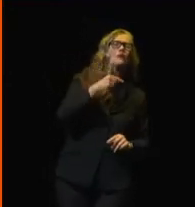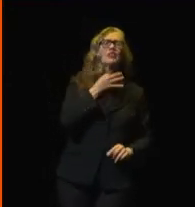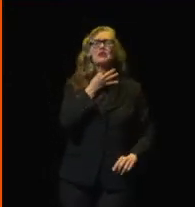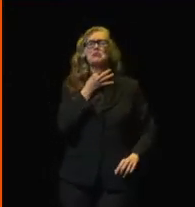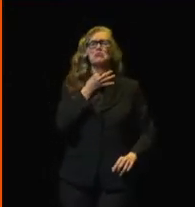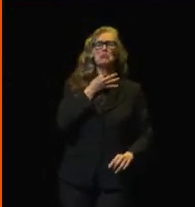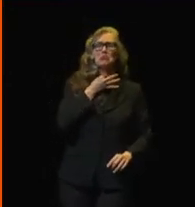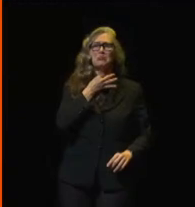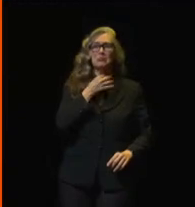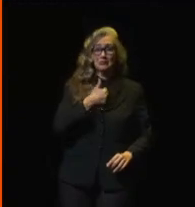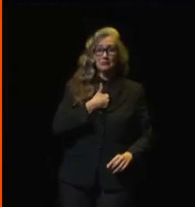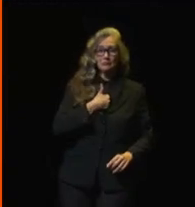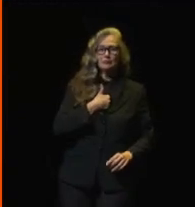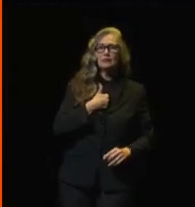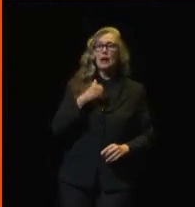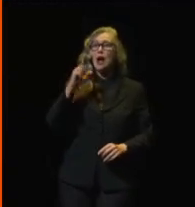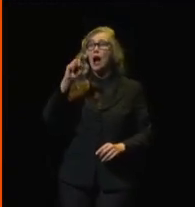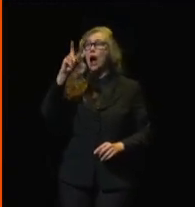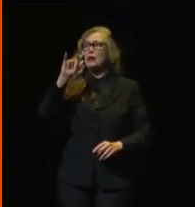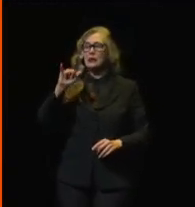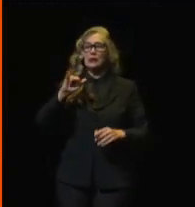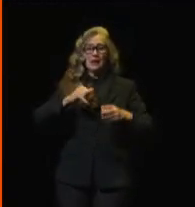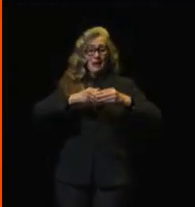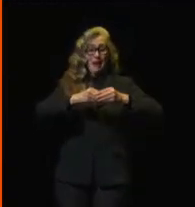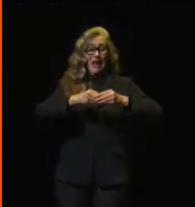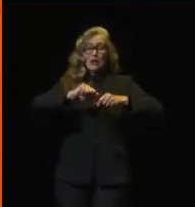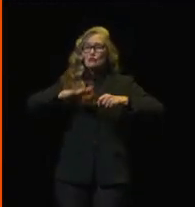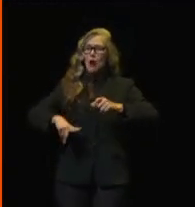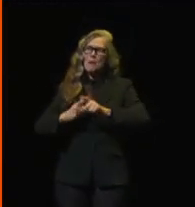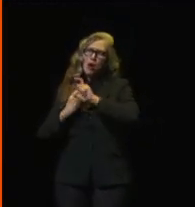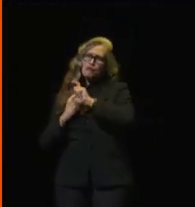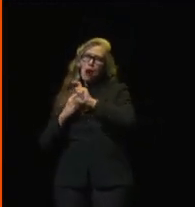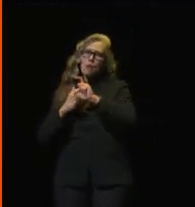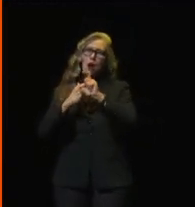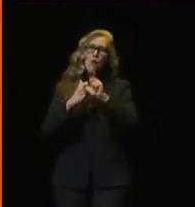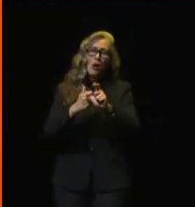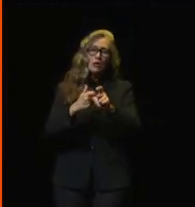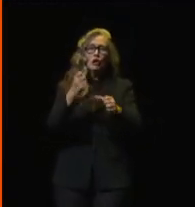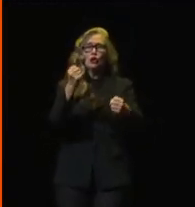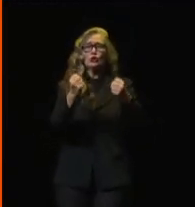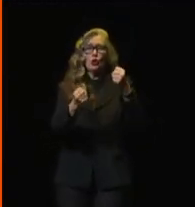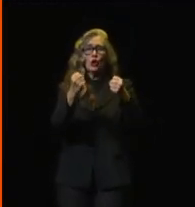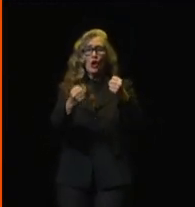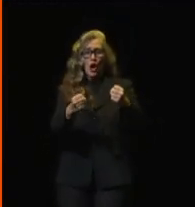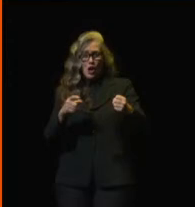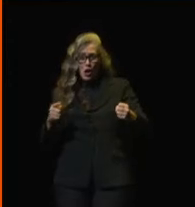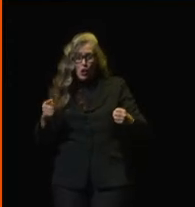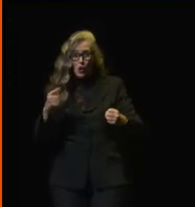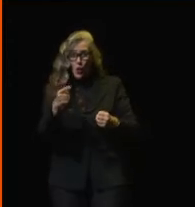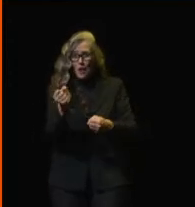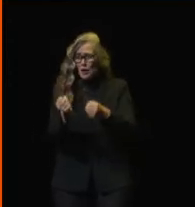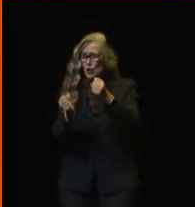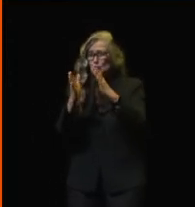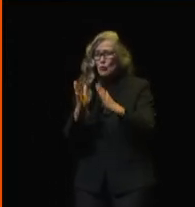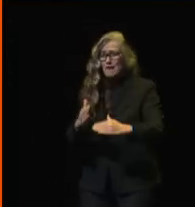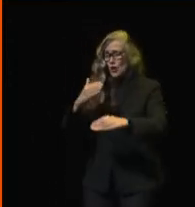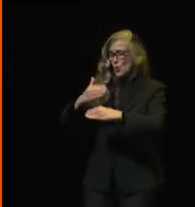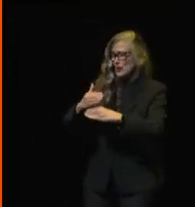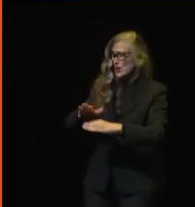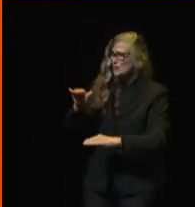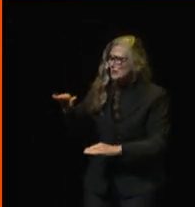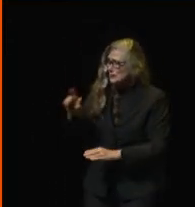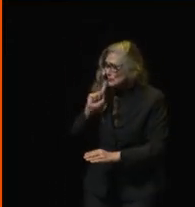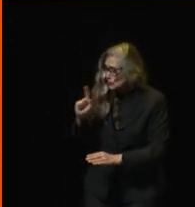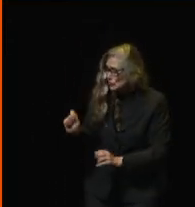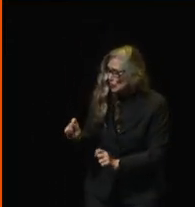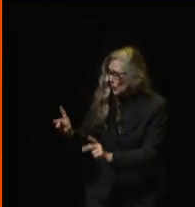way. Ady dropped my hand and sprinted towards the cars, running up to the driver's side window of one of them to make sure that